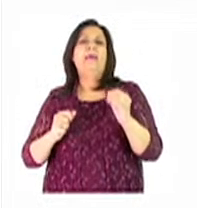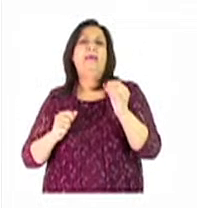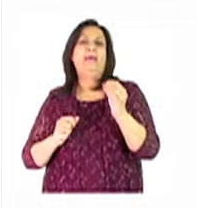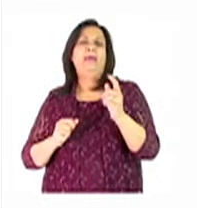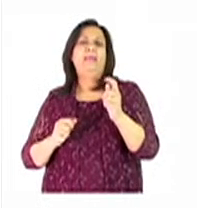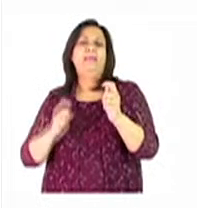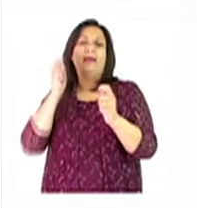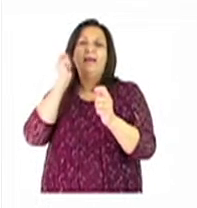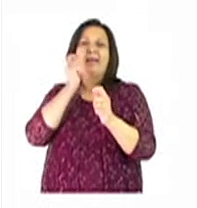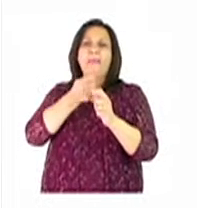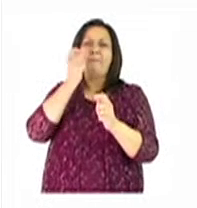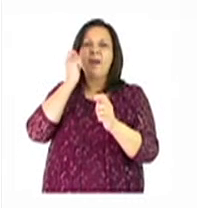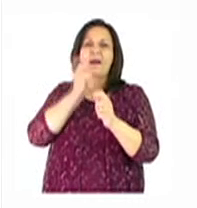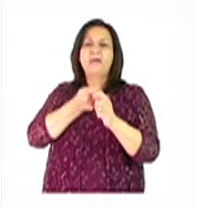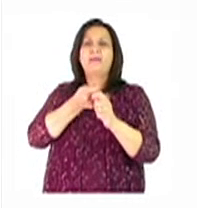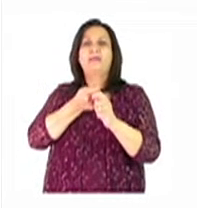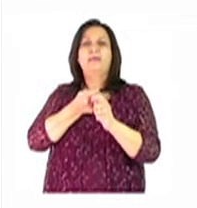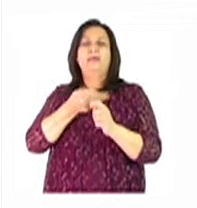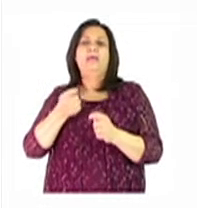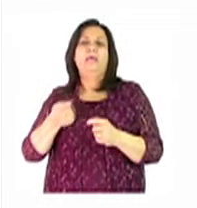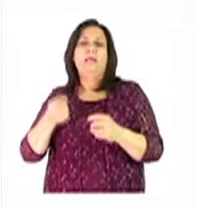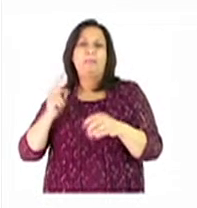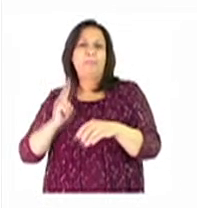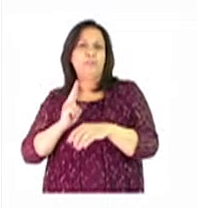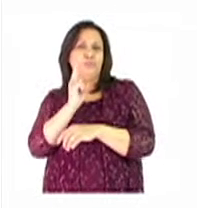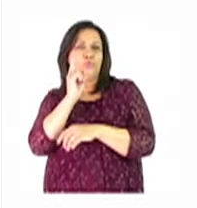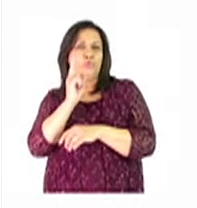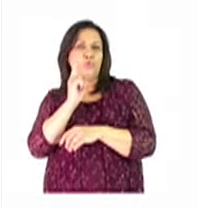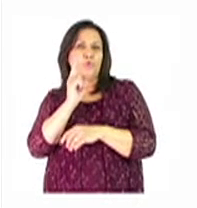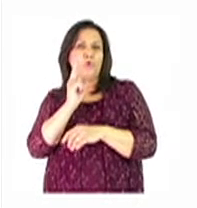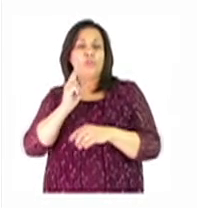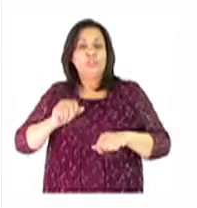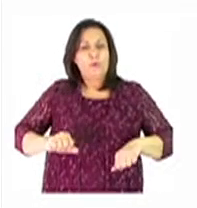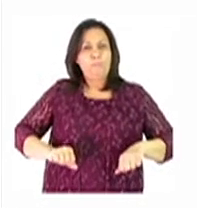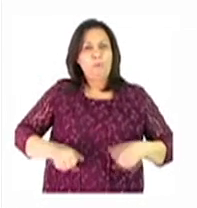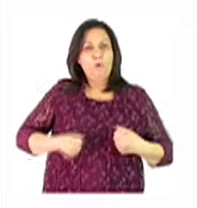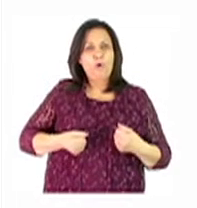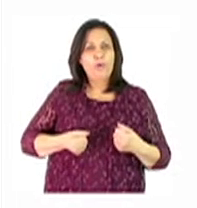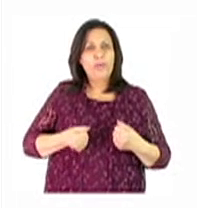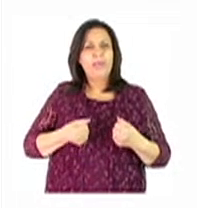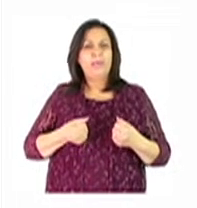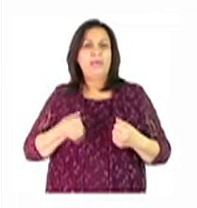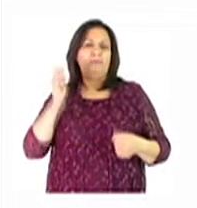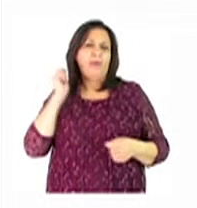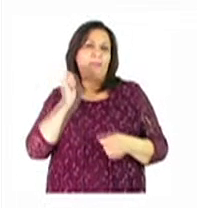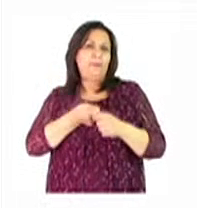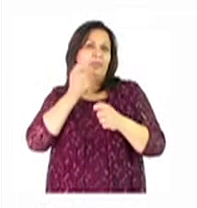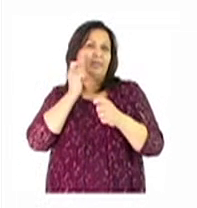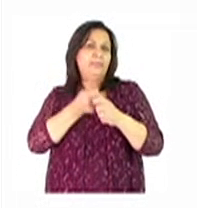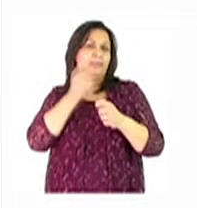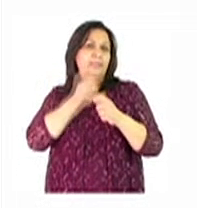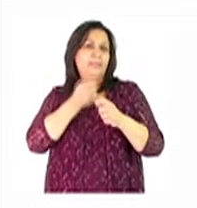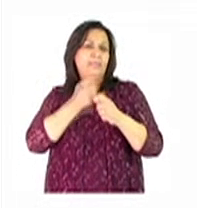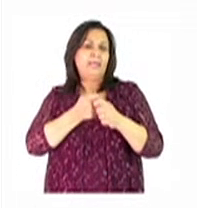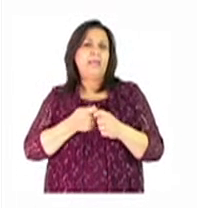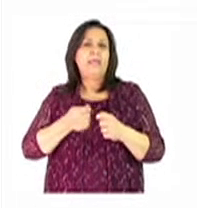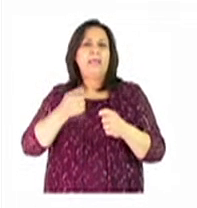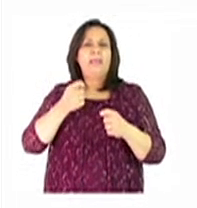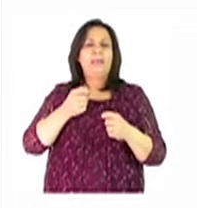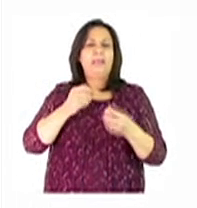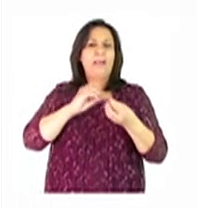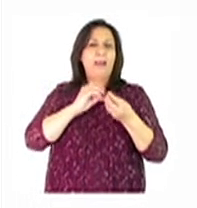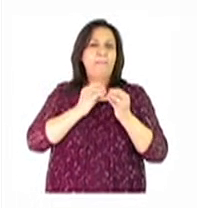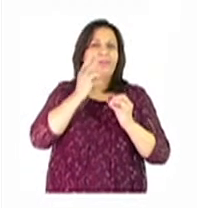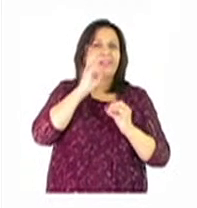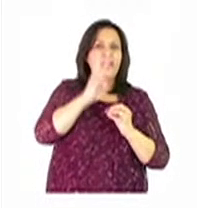picture 2 is where the boy has a hammer in his hand. And then picture number 3, the toy